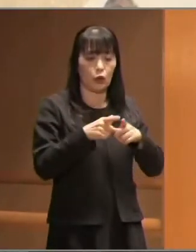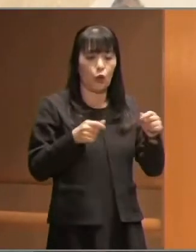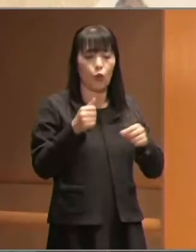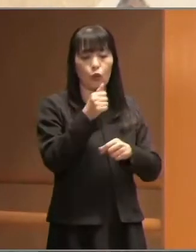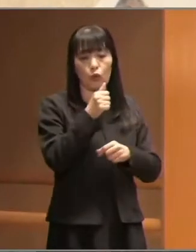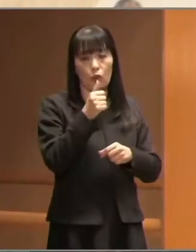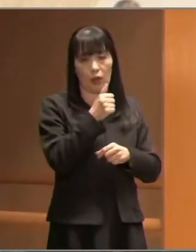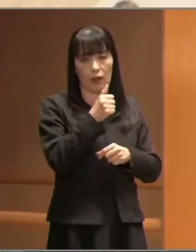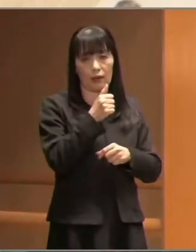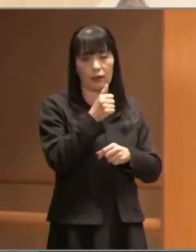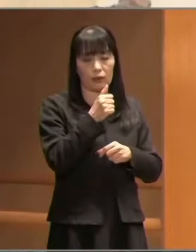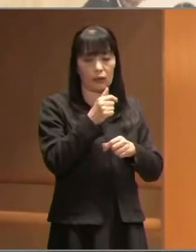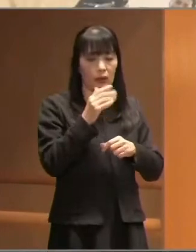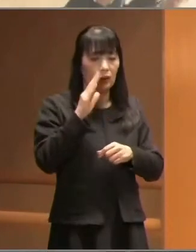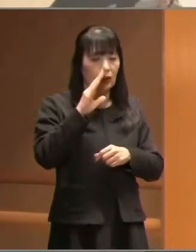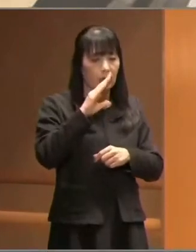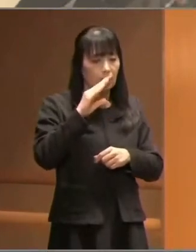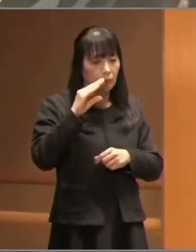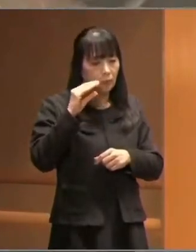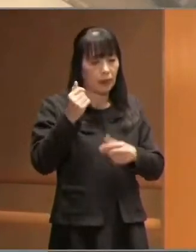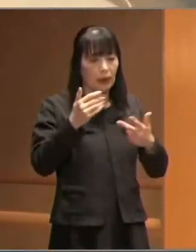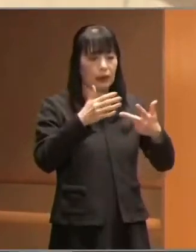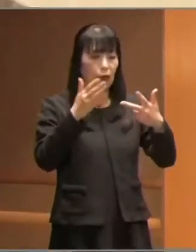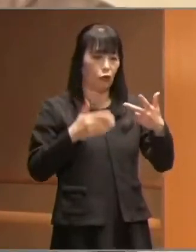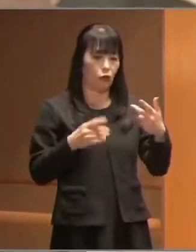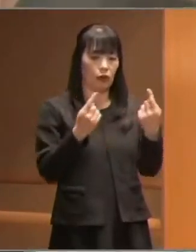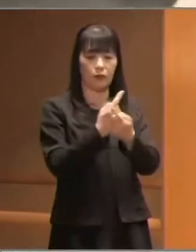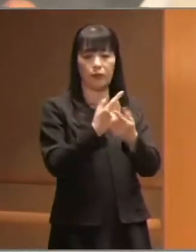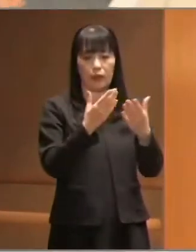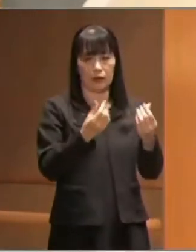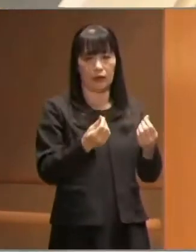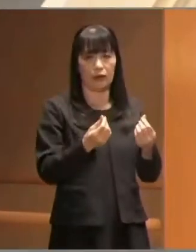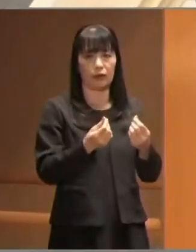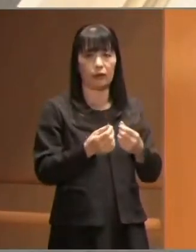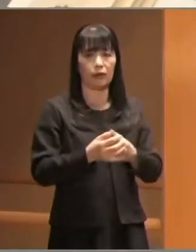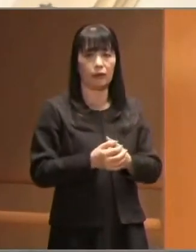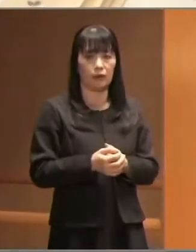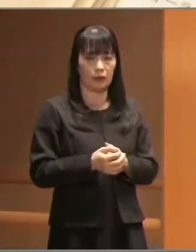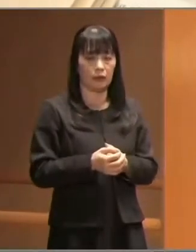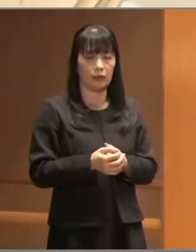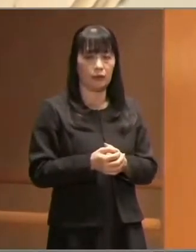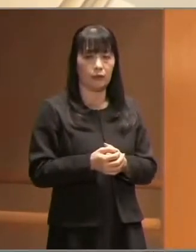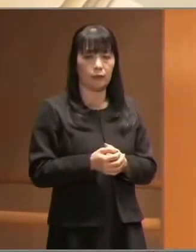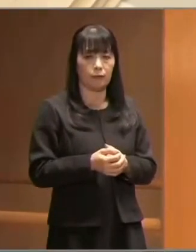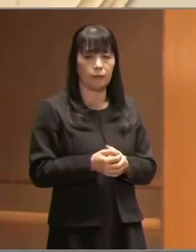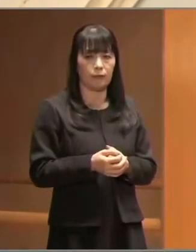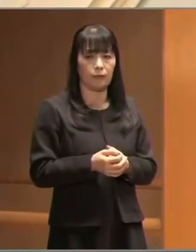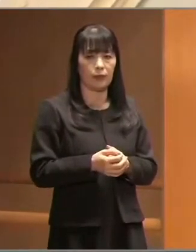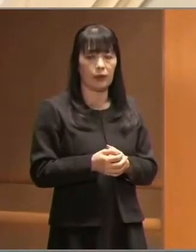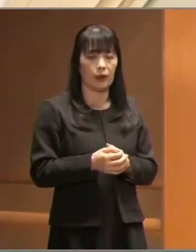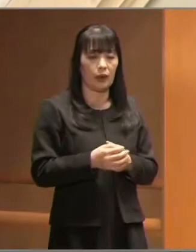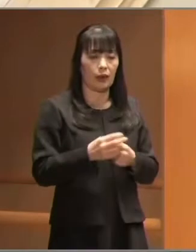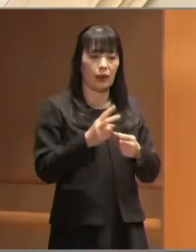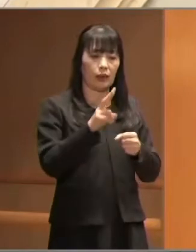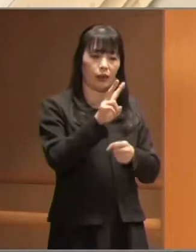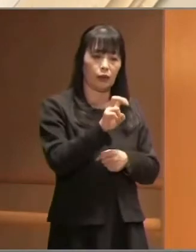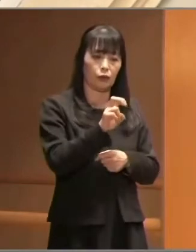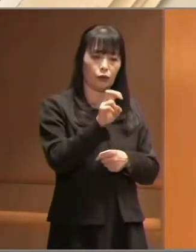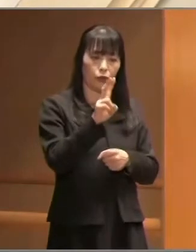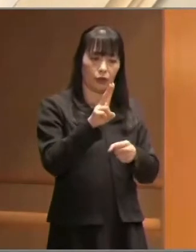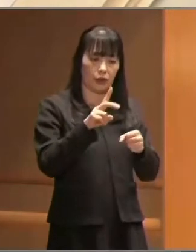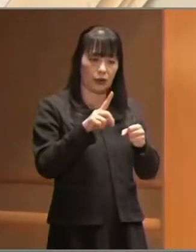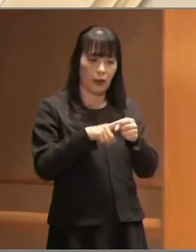And this is now a very good facility to introduce Japanese culture.